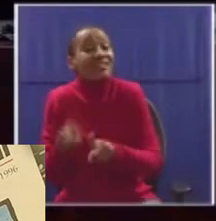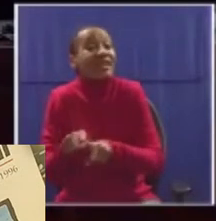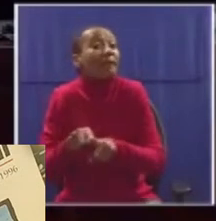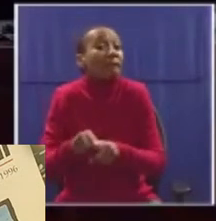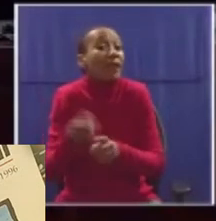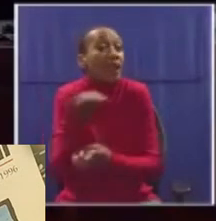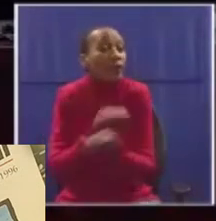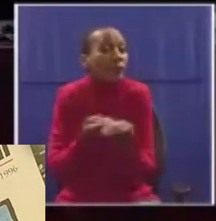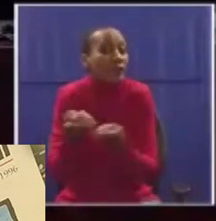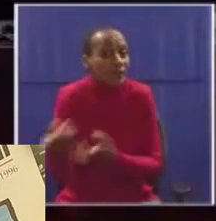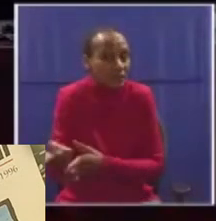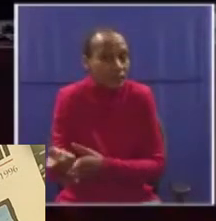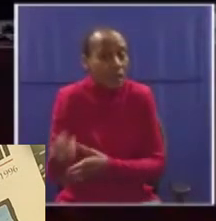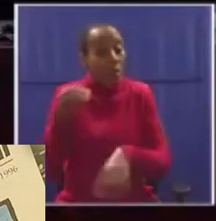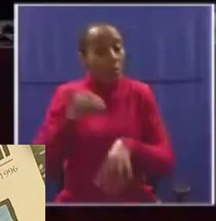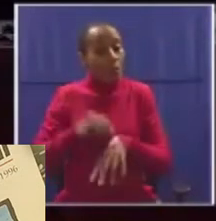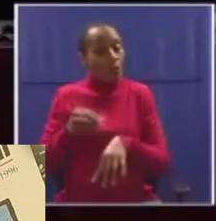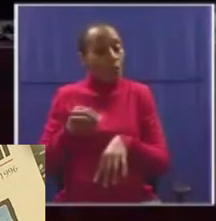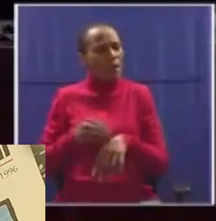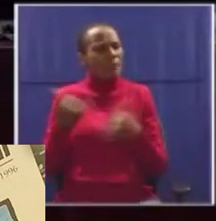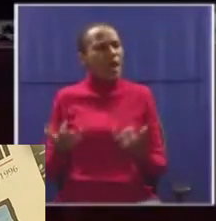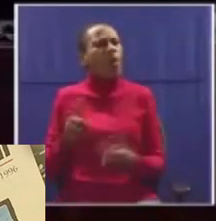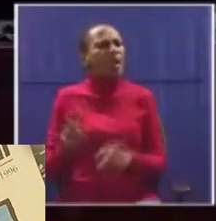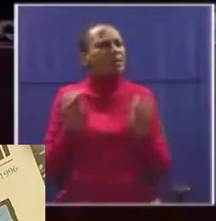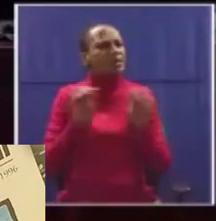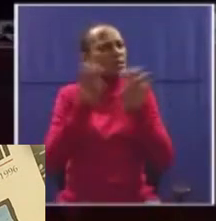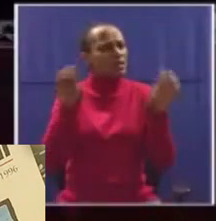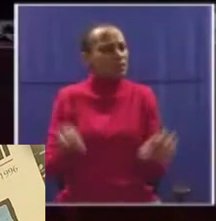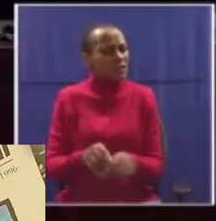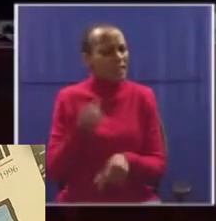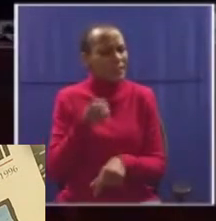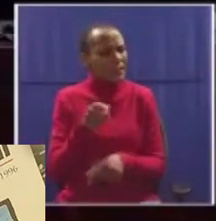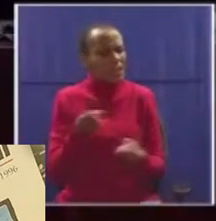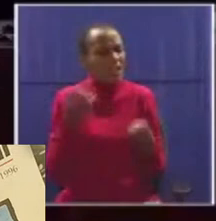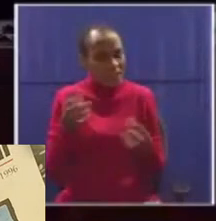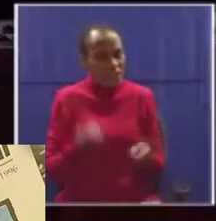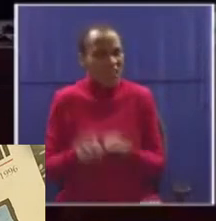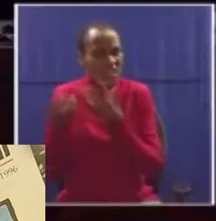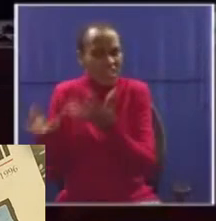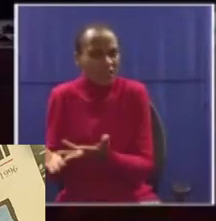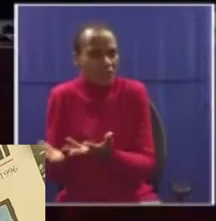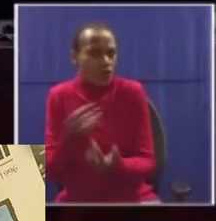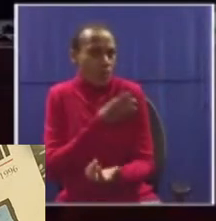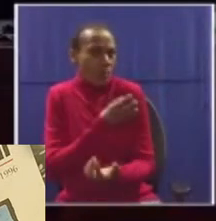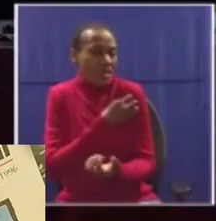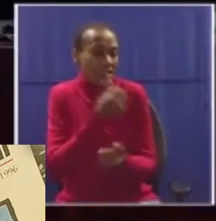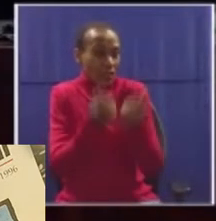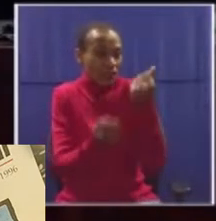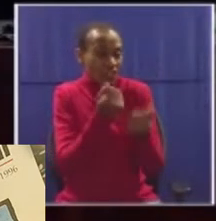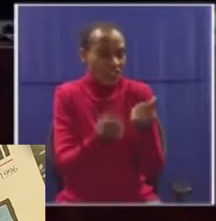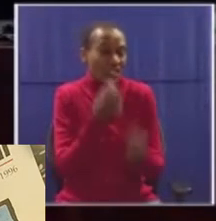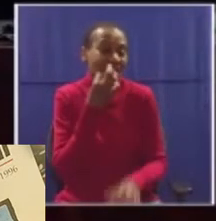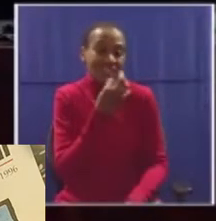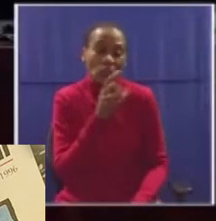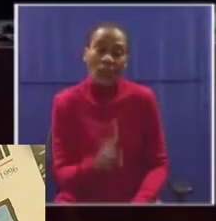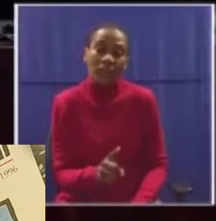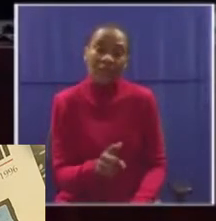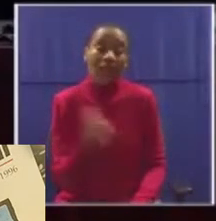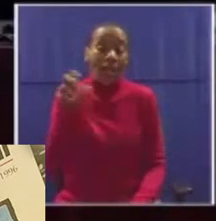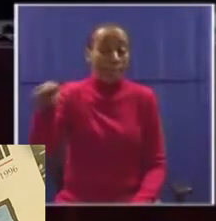equipment the problem we have with the certificate two sap is by the Minister of Justice is that as it is